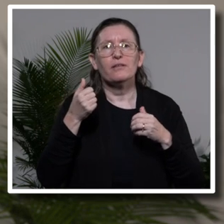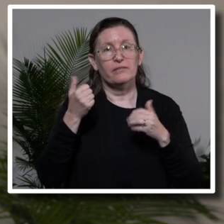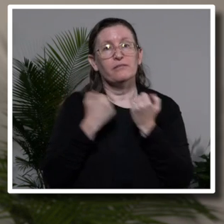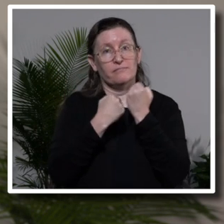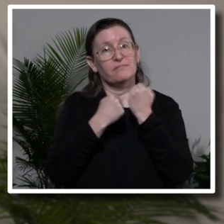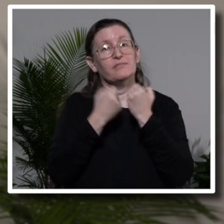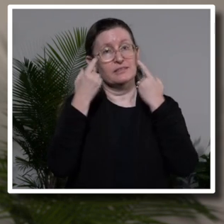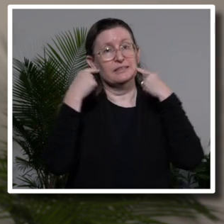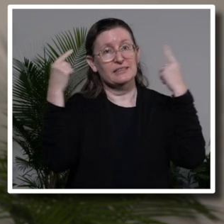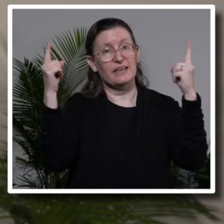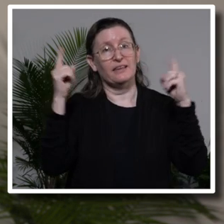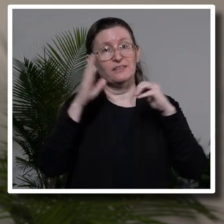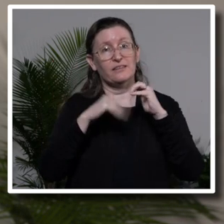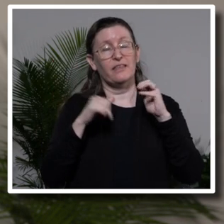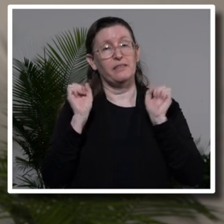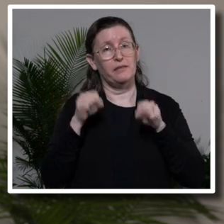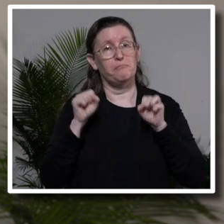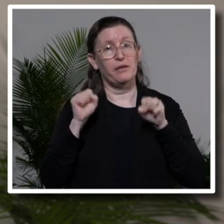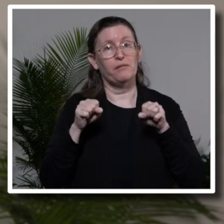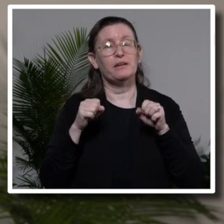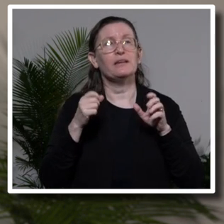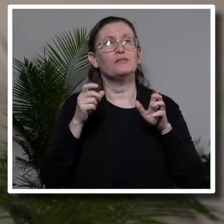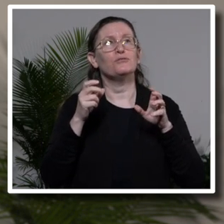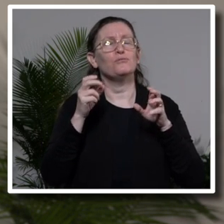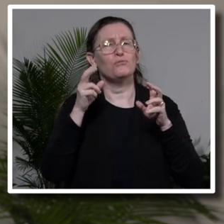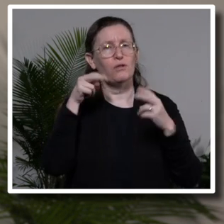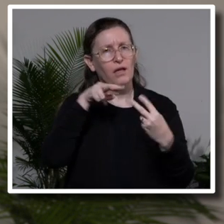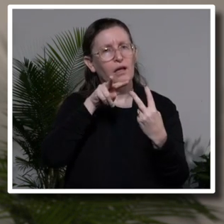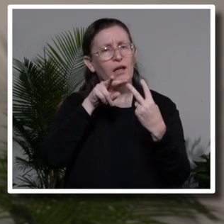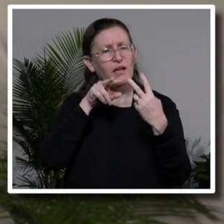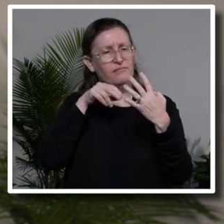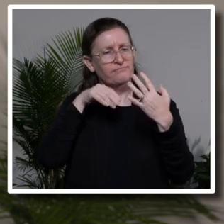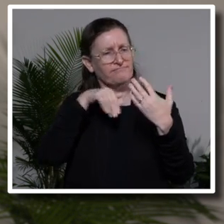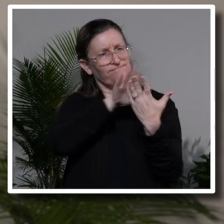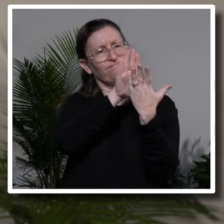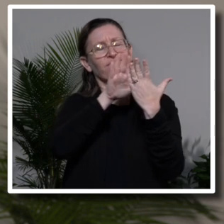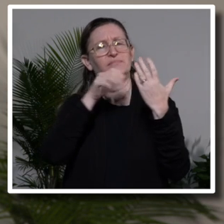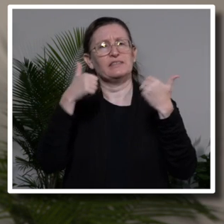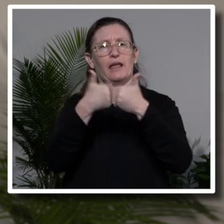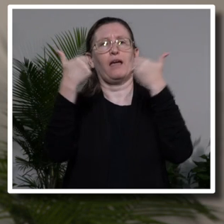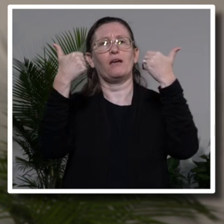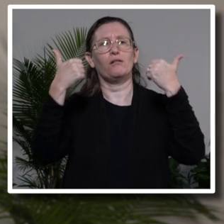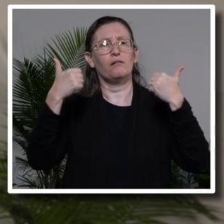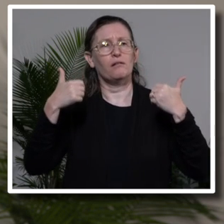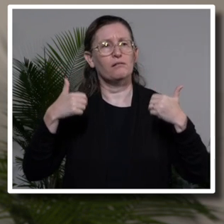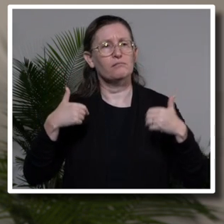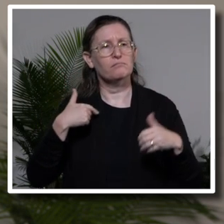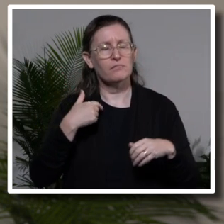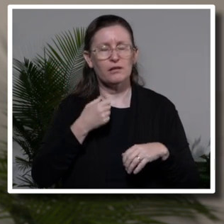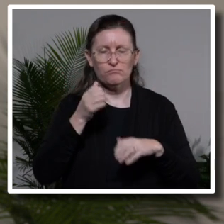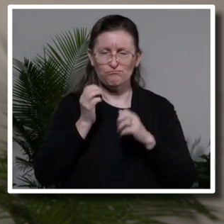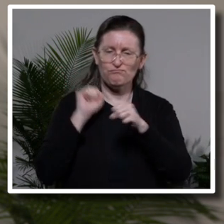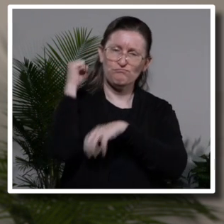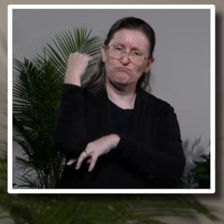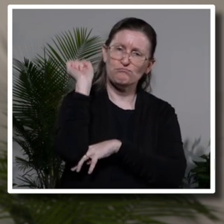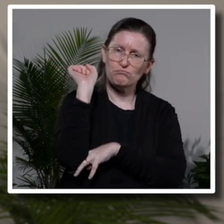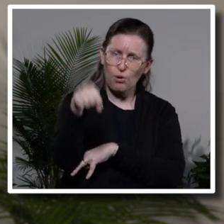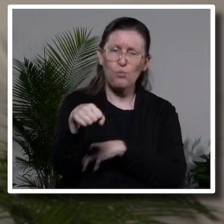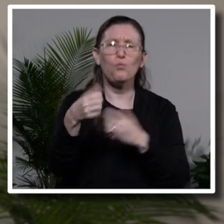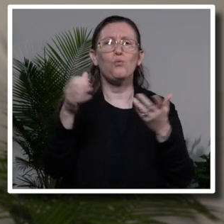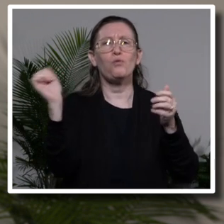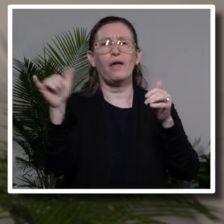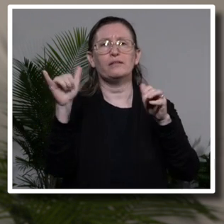in today's world than the ability to look at challenge head on, adapt to that challenge, and find a way to overcome